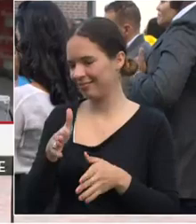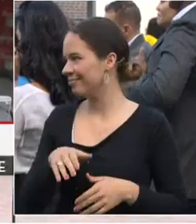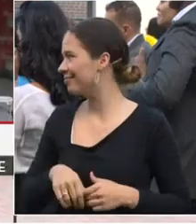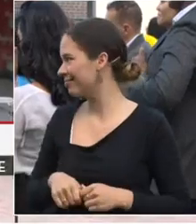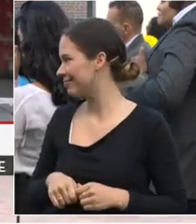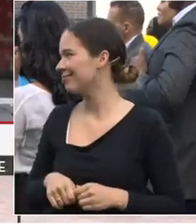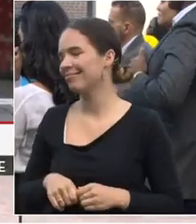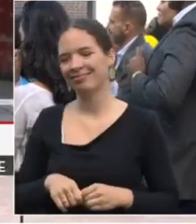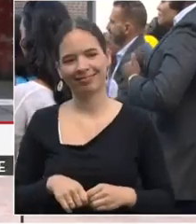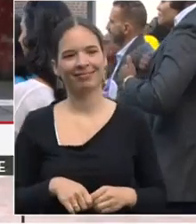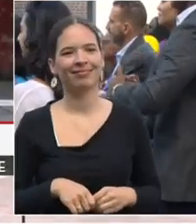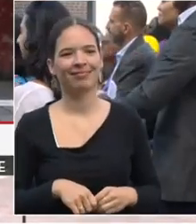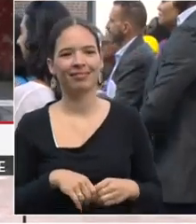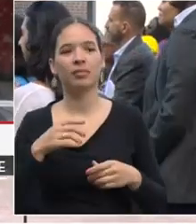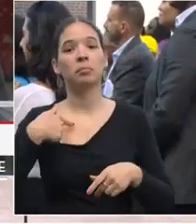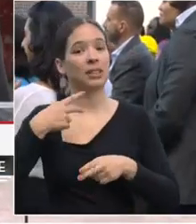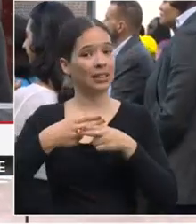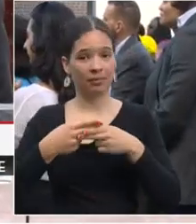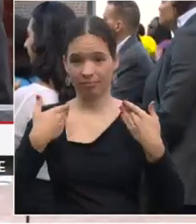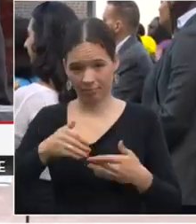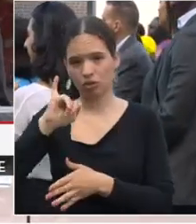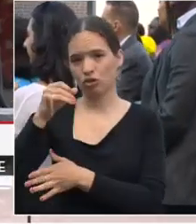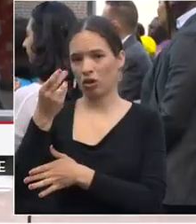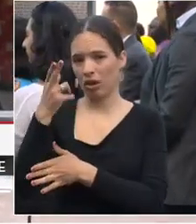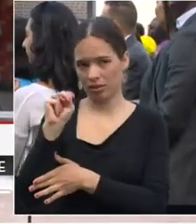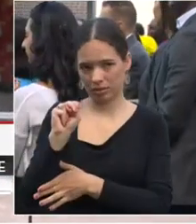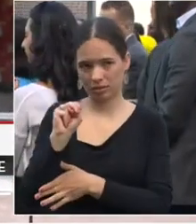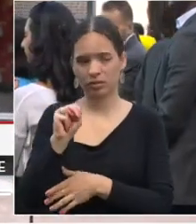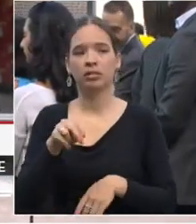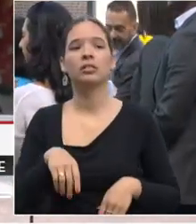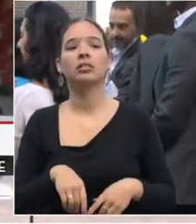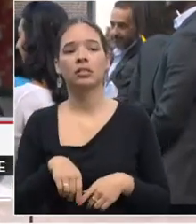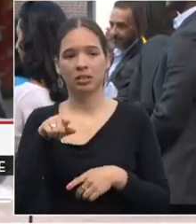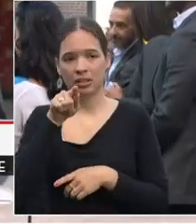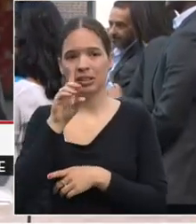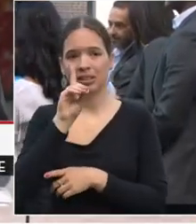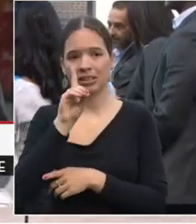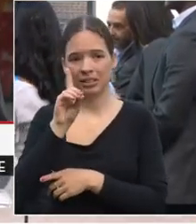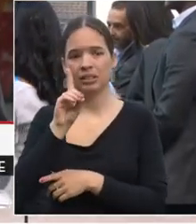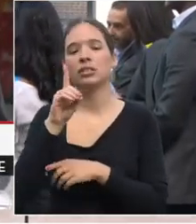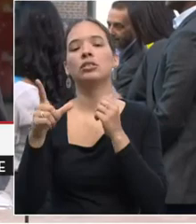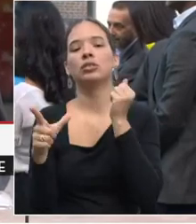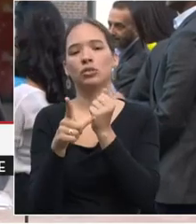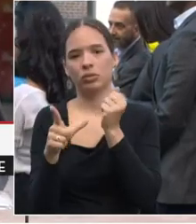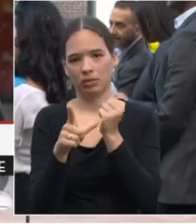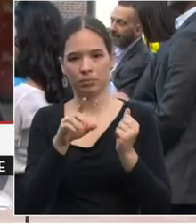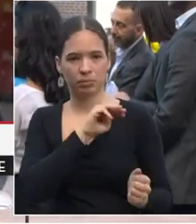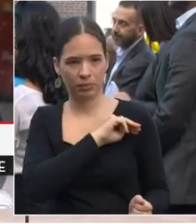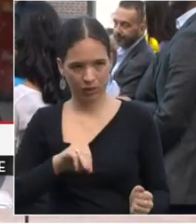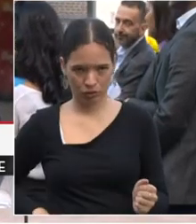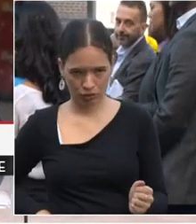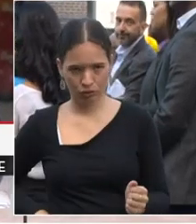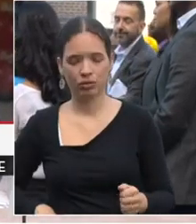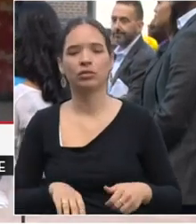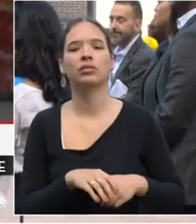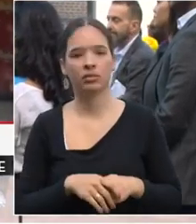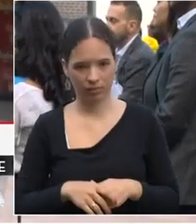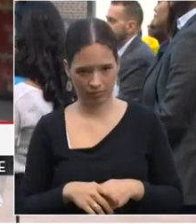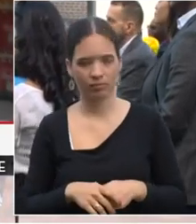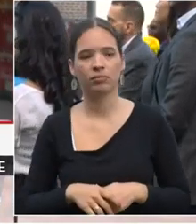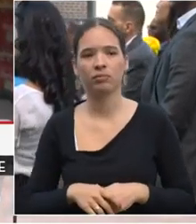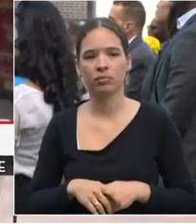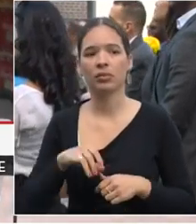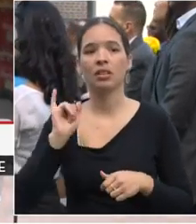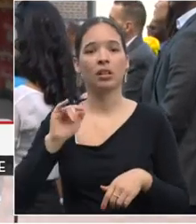So my name is John Palchicchio. I have the honor of serving as Deputy Mayor for Planning and Economic Development. Mayor Bowser, team, we couldn't be more